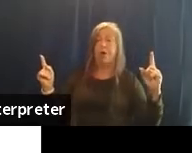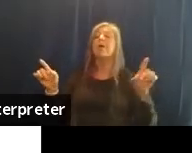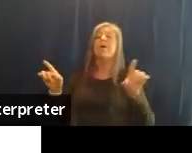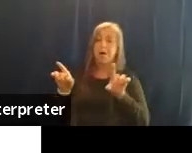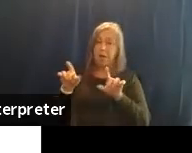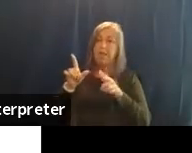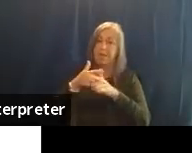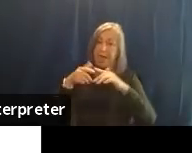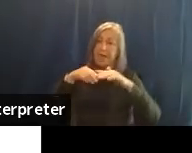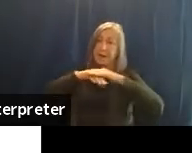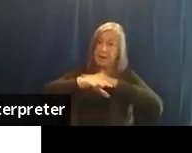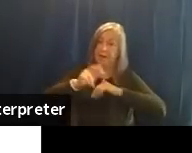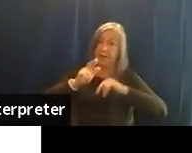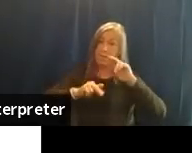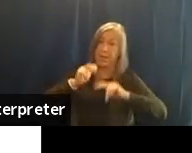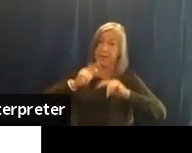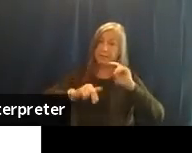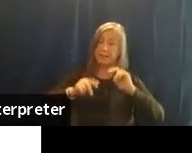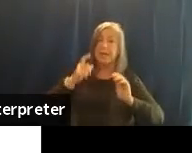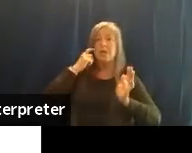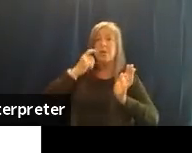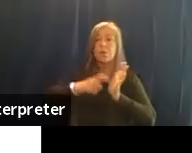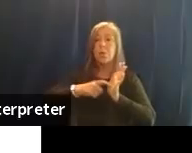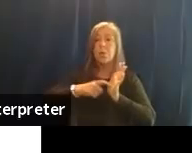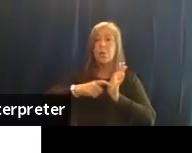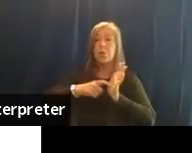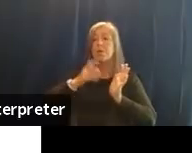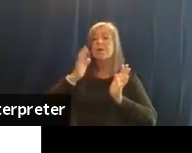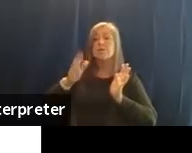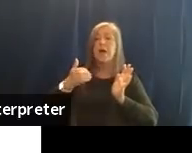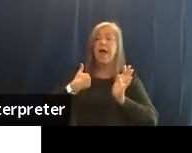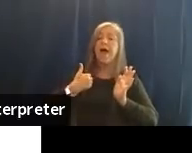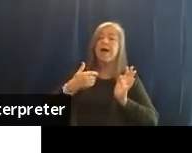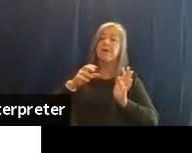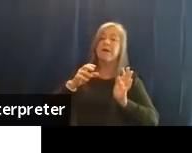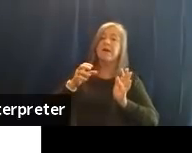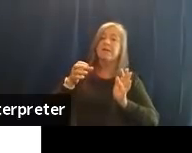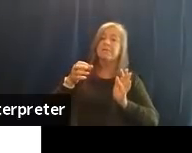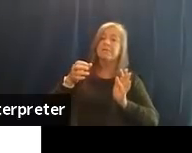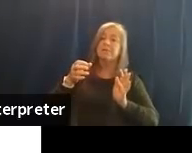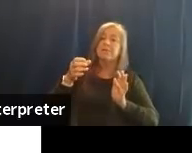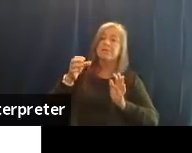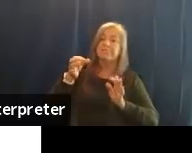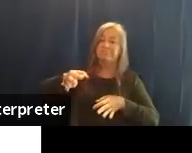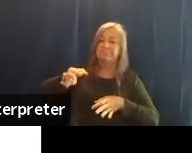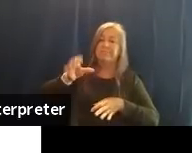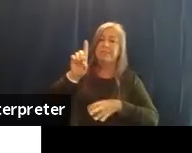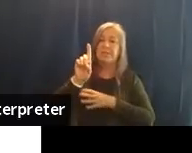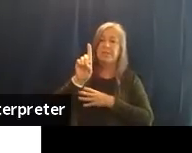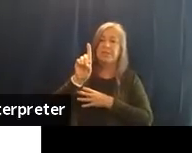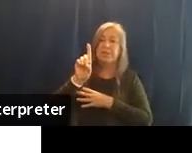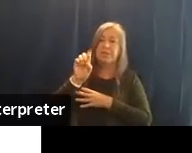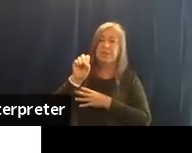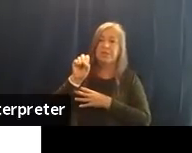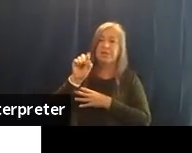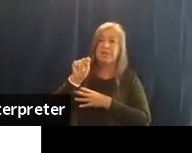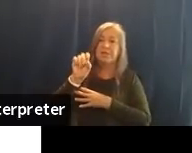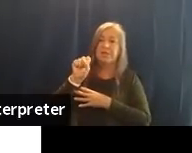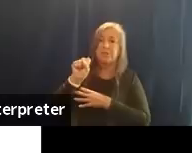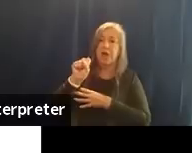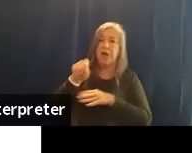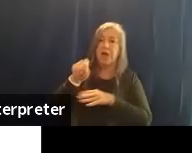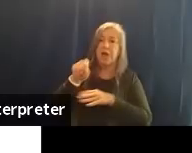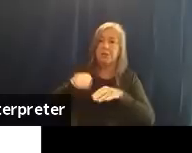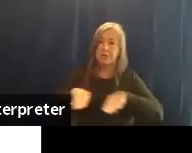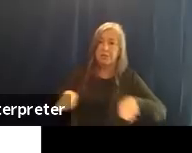critical areas where we anticipate that folks would be gathering. One of the prime areas is, of course, the main office. You're going to find